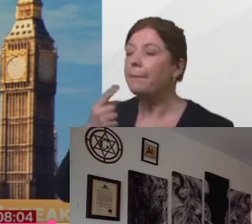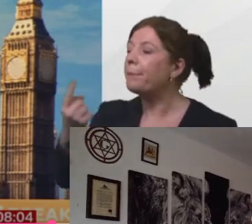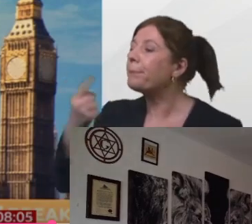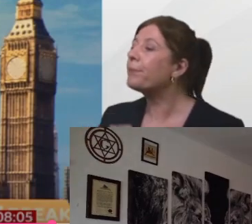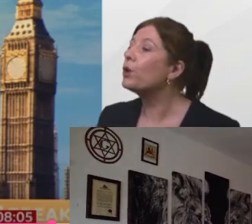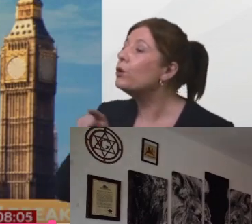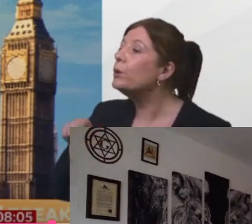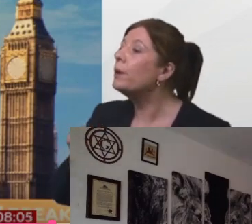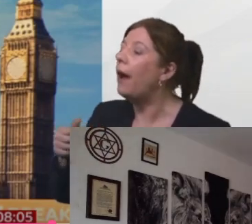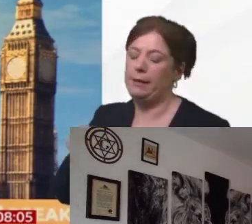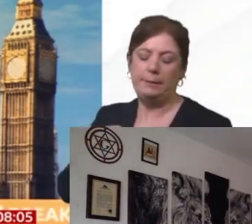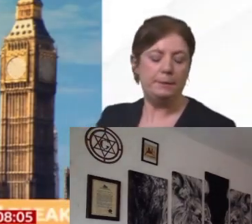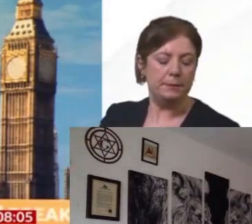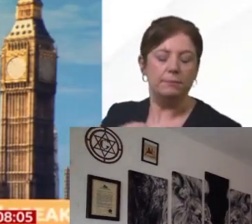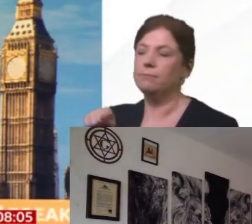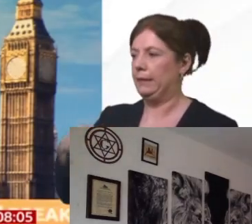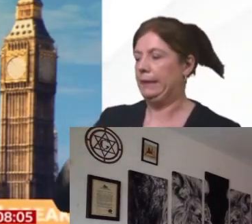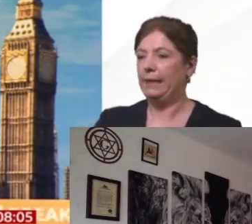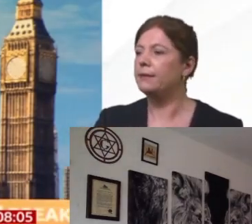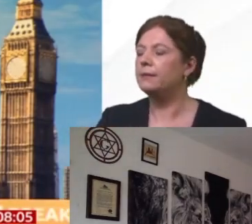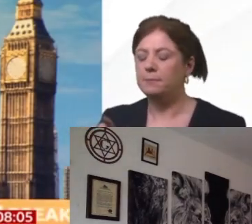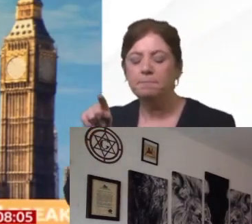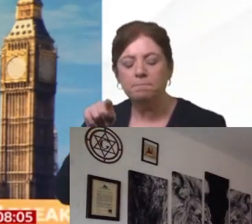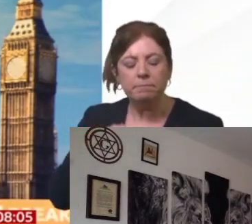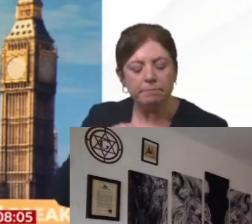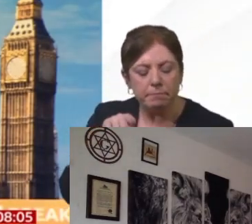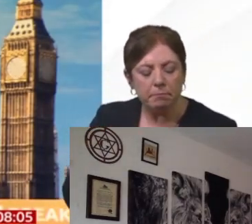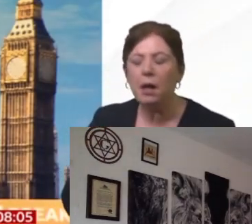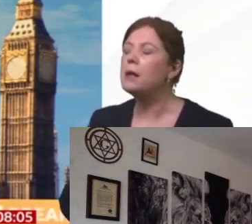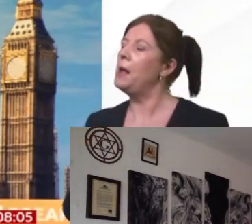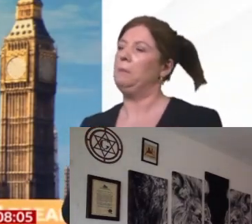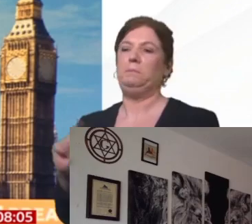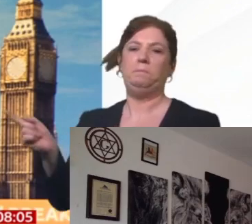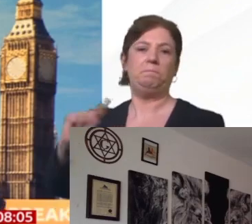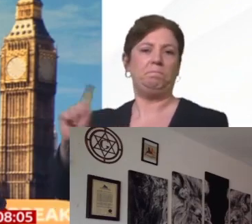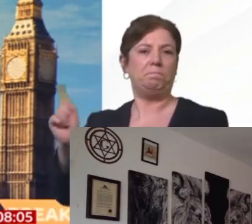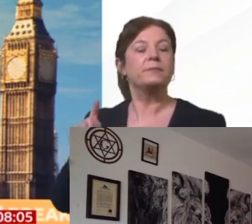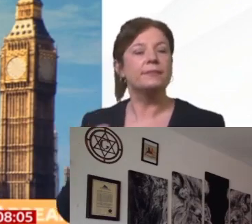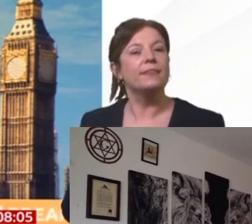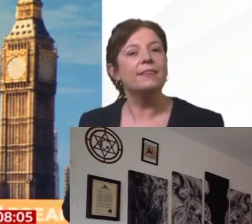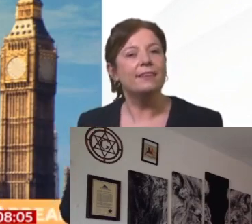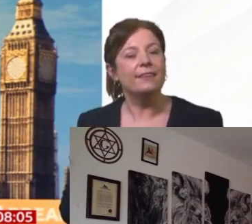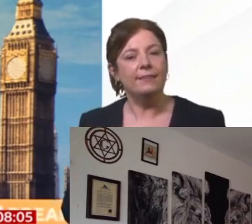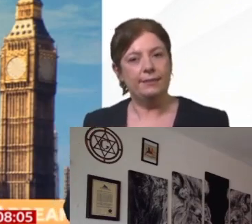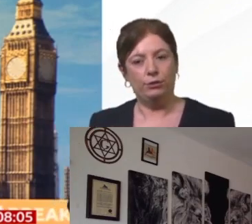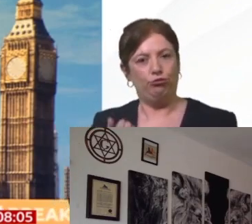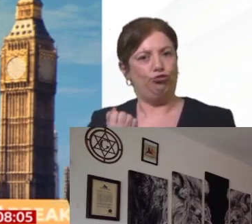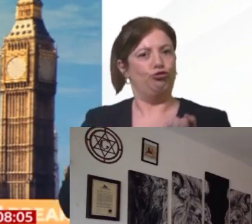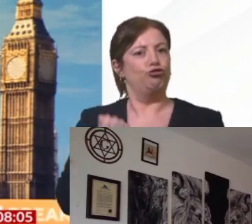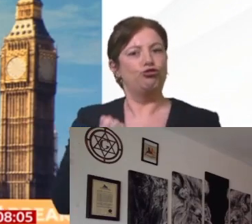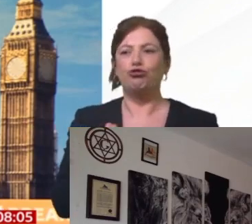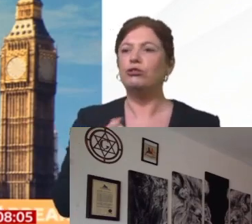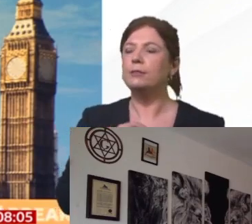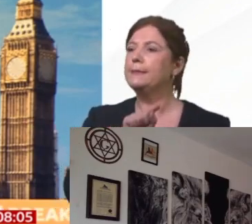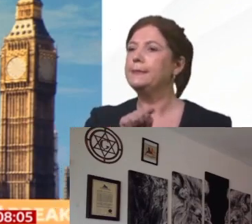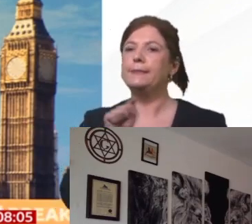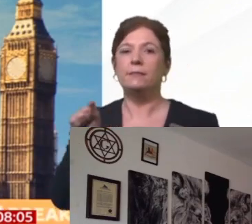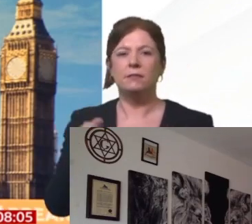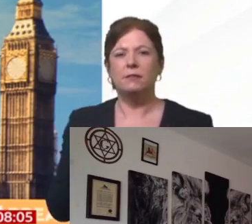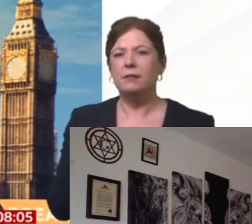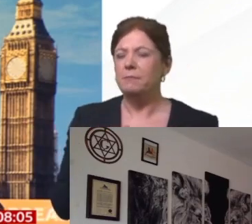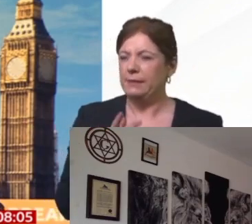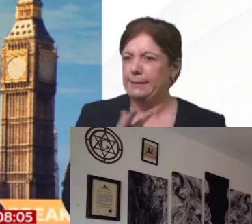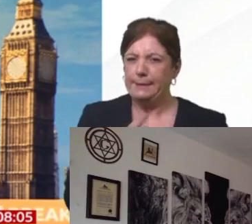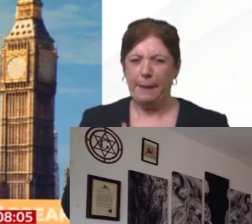That's what the government wants to do here. Now, interestingly, there's a few different strains of criticism. There are some people who say, well, hang